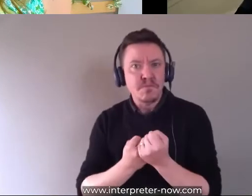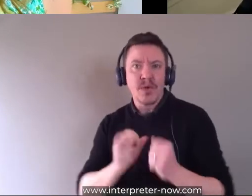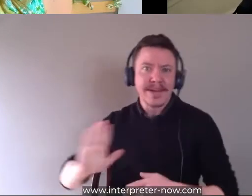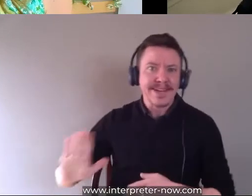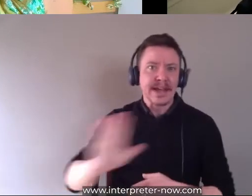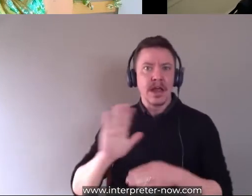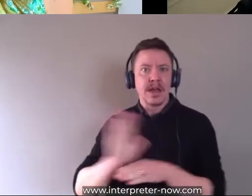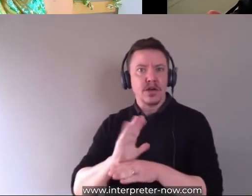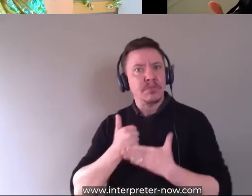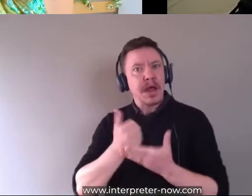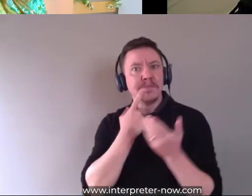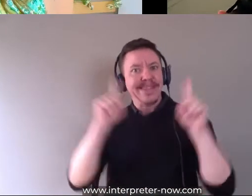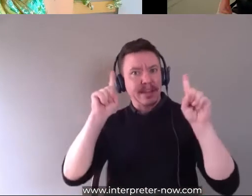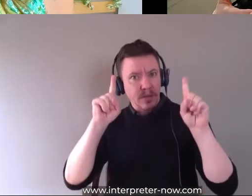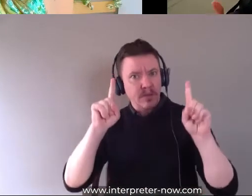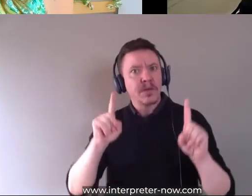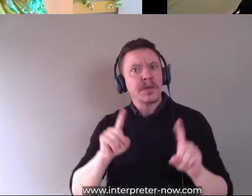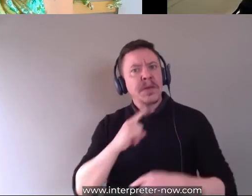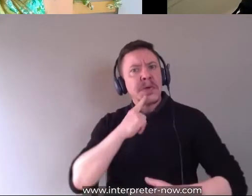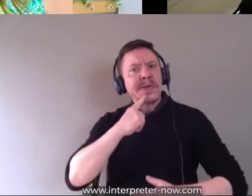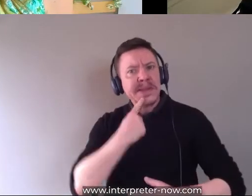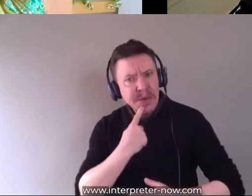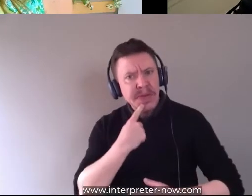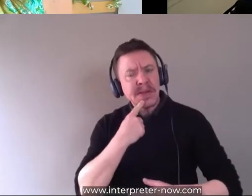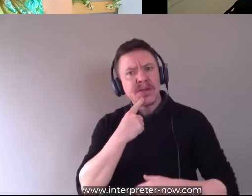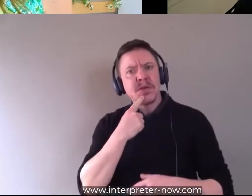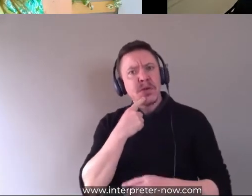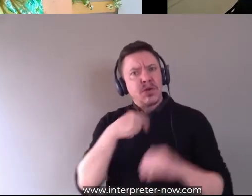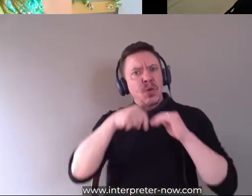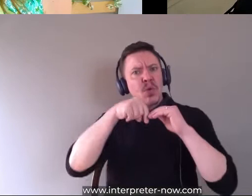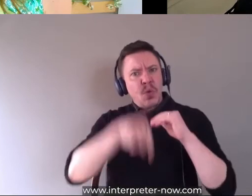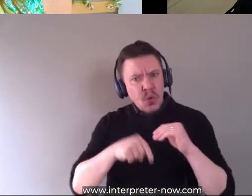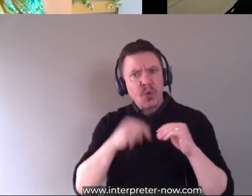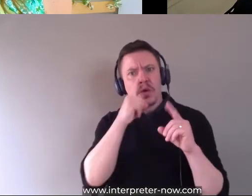them be successful through this. These are heavy, heavy people problems. And so,